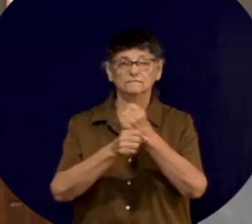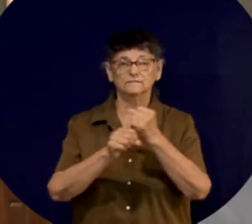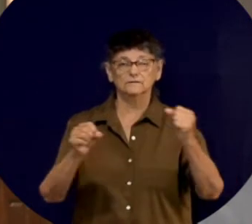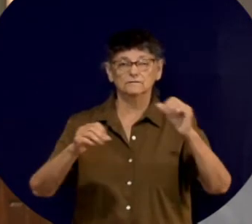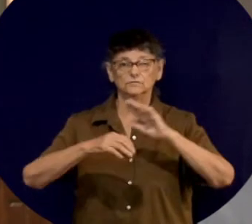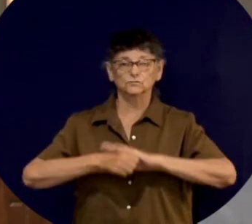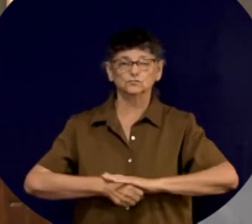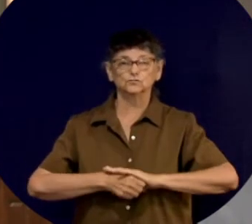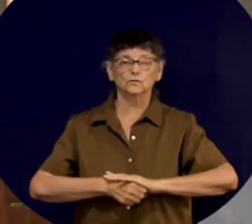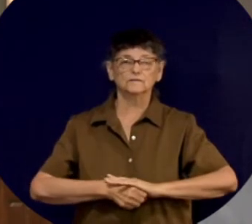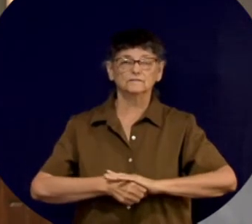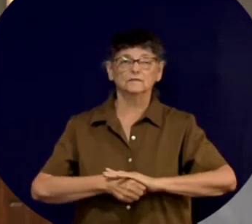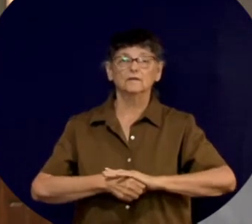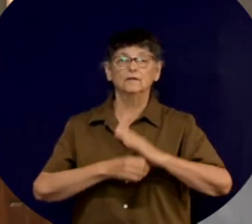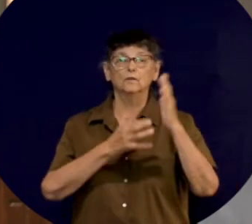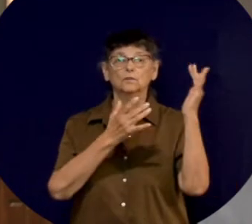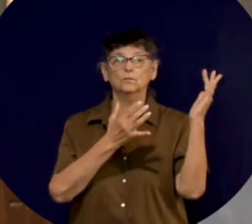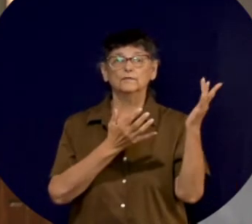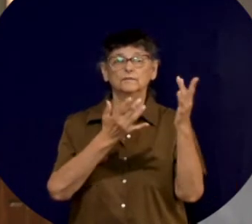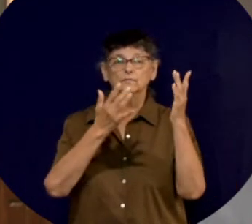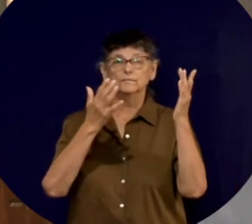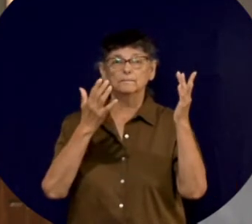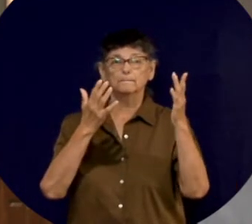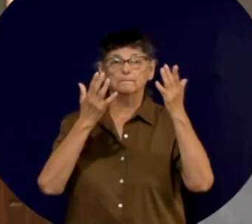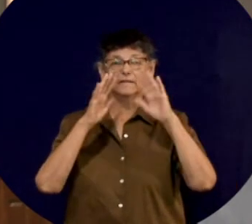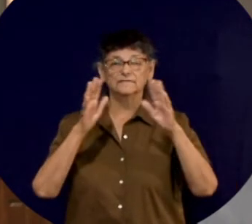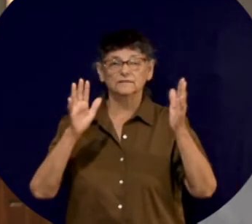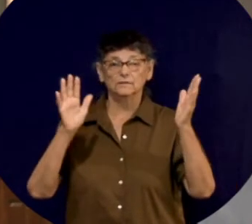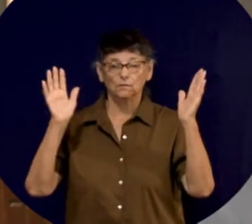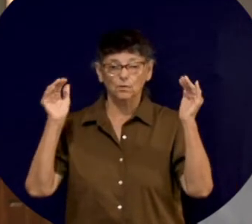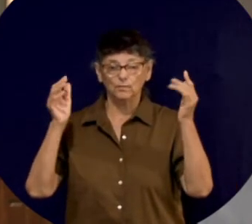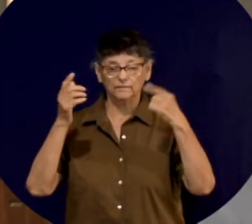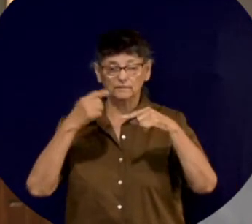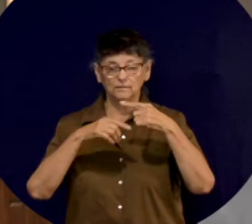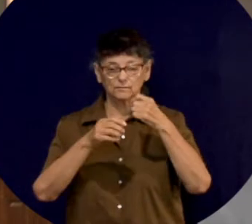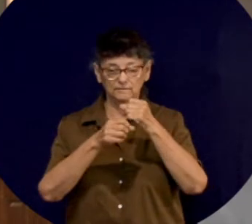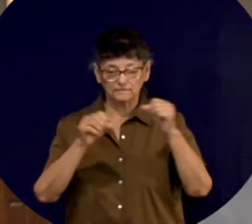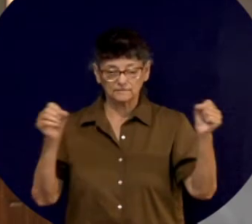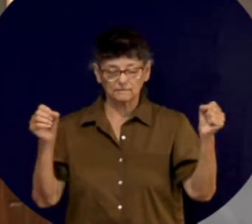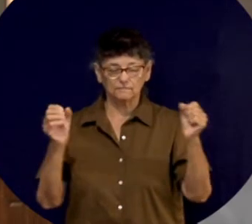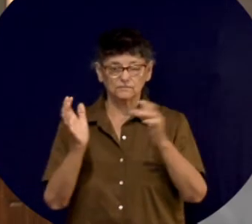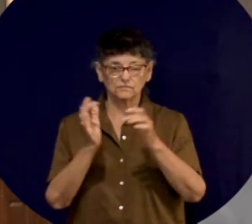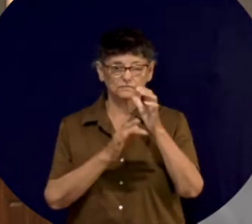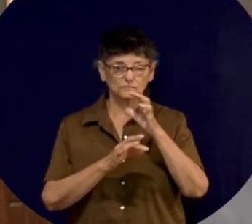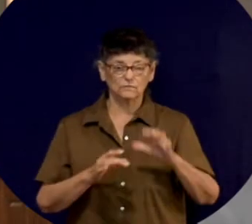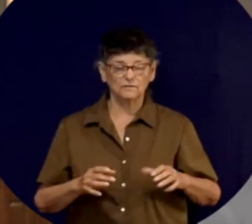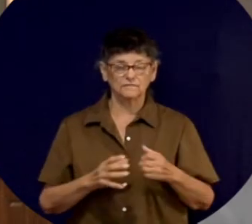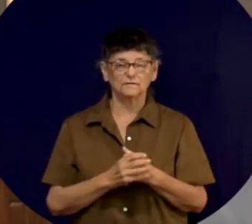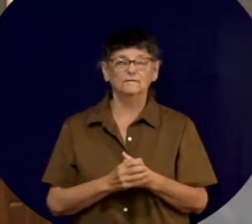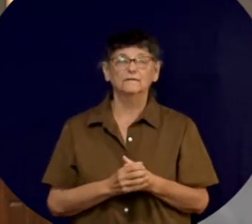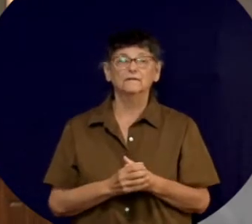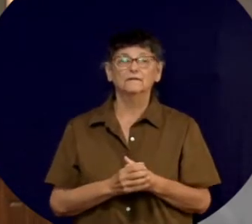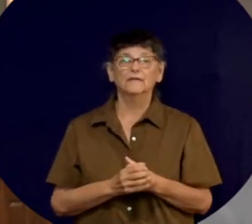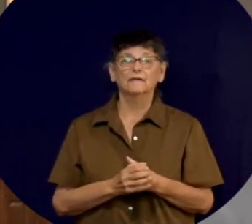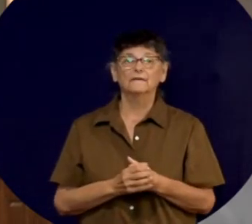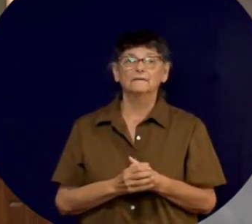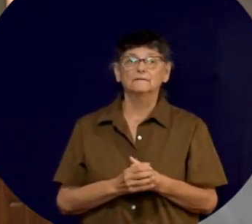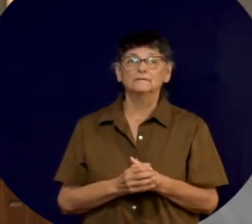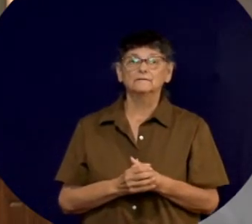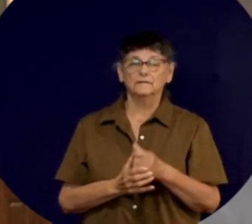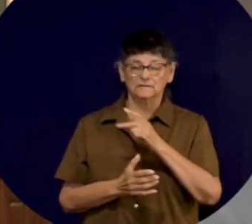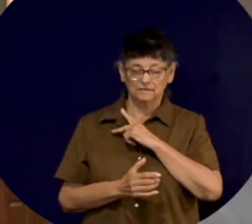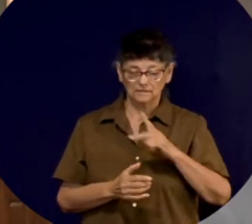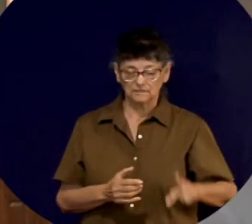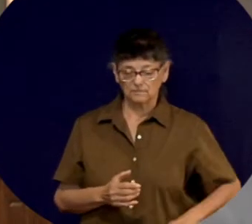safe from all distress, as we await the blessed hope and the coming of our Savior, Jesus Christ. For